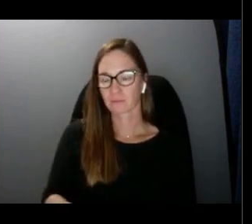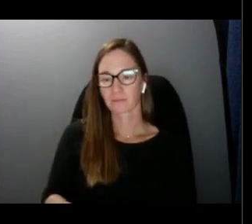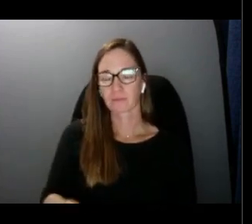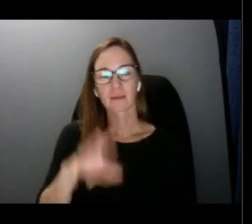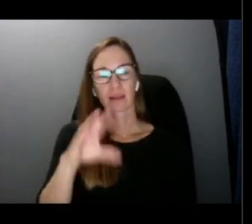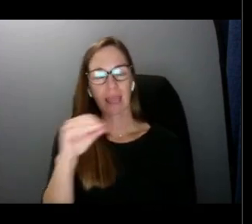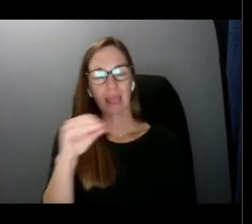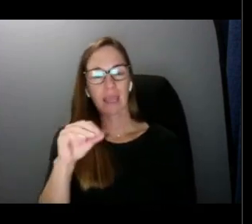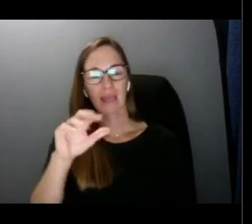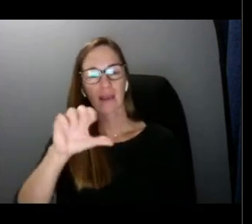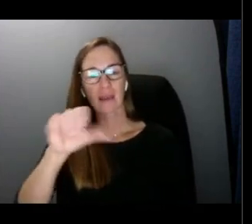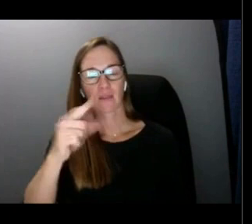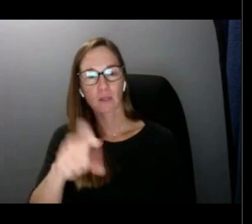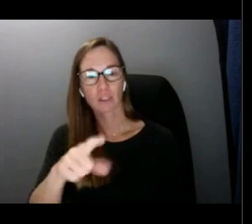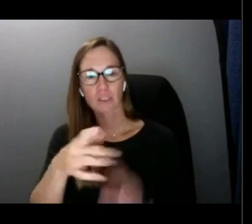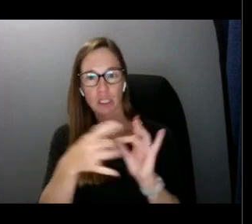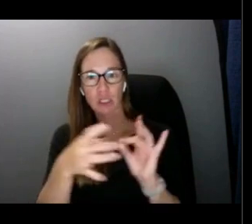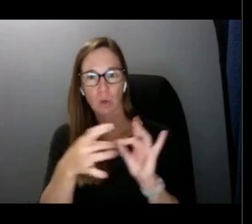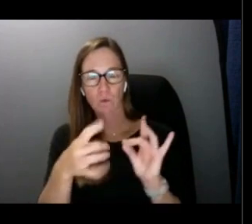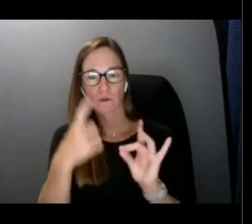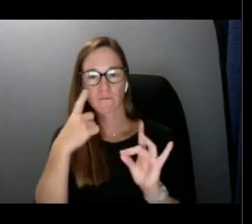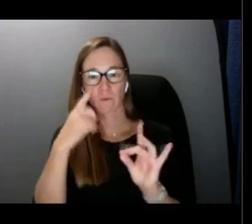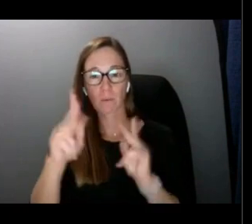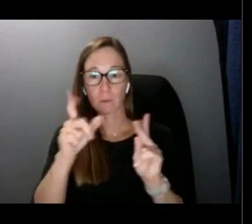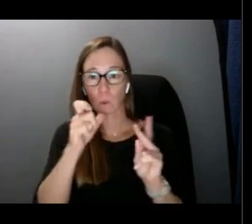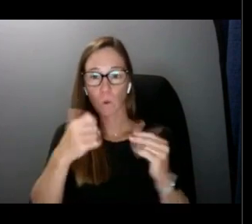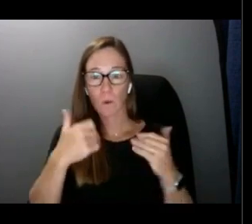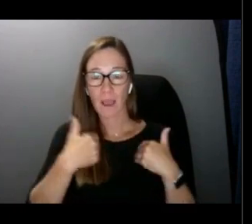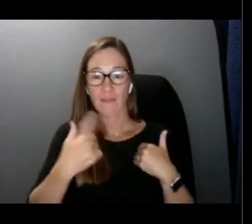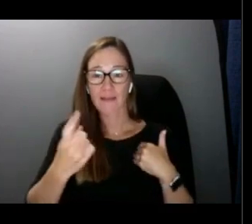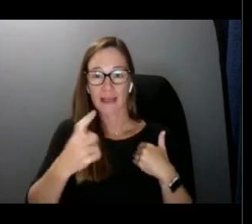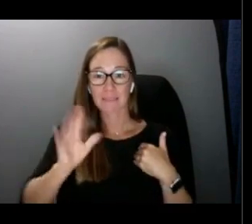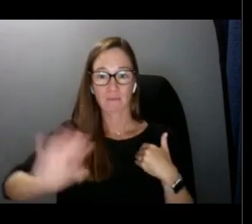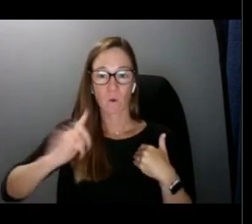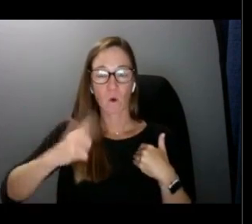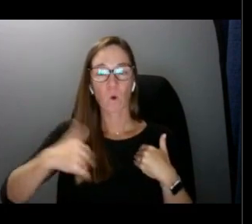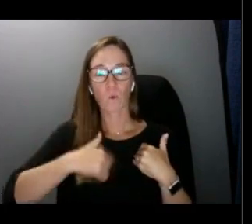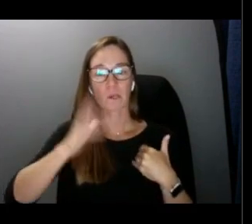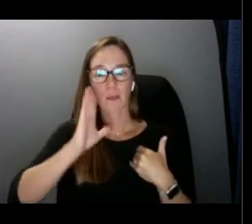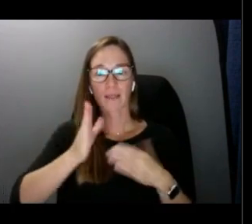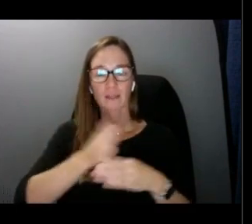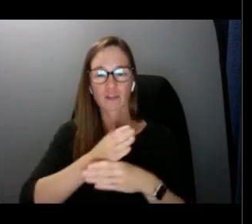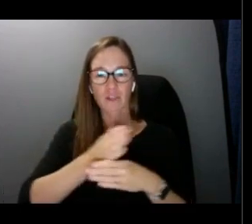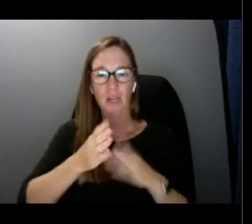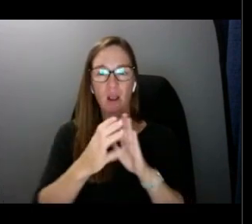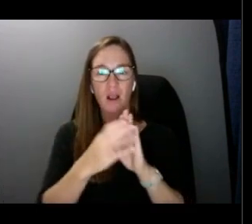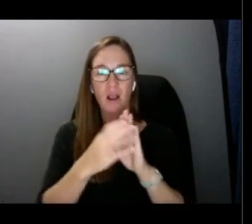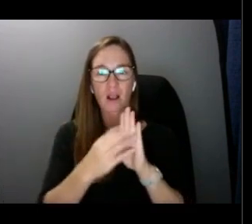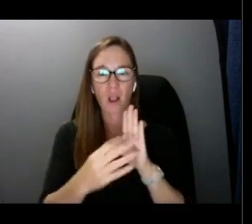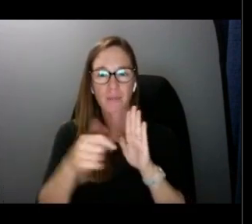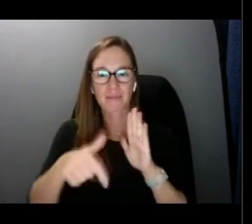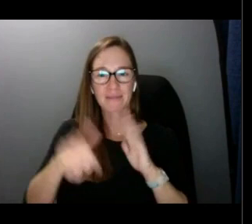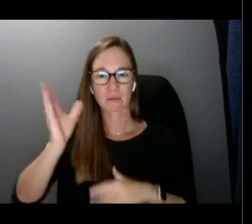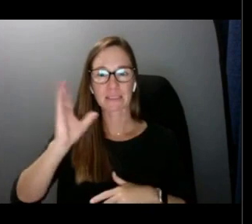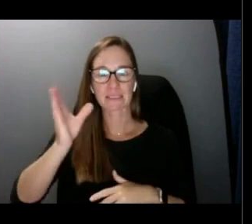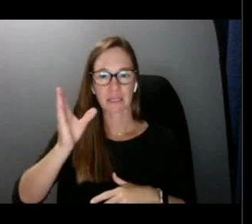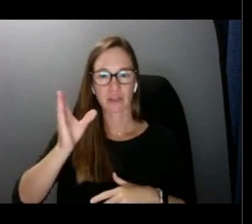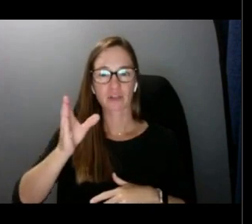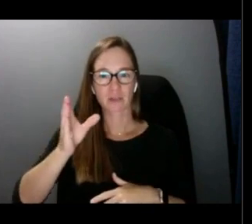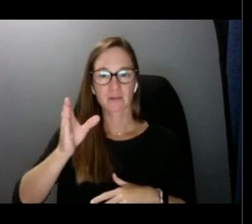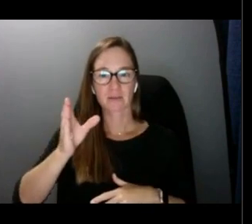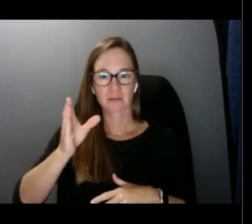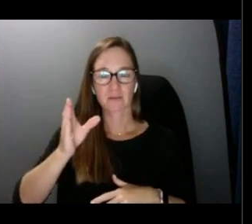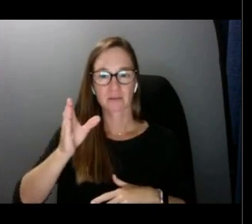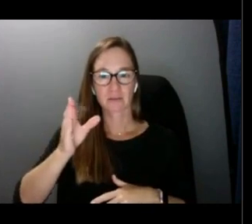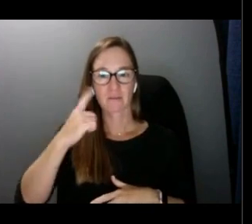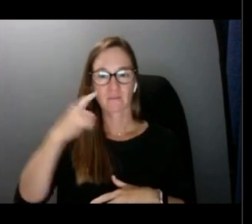And just as a note, for folks who have asked, we will be sharing a copy of the presentation as well as